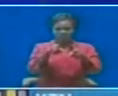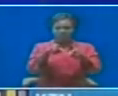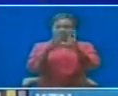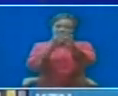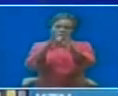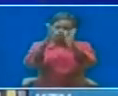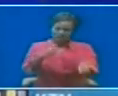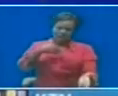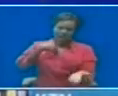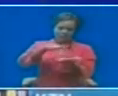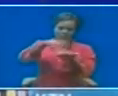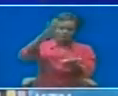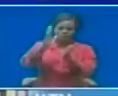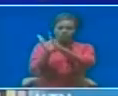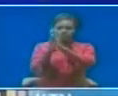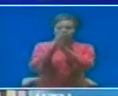Wafula has a story.